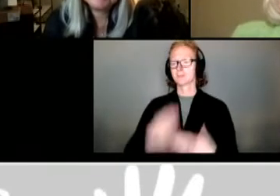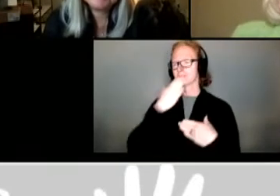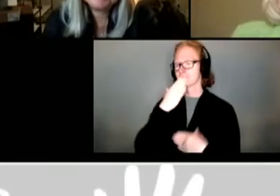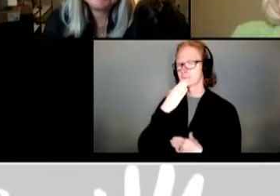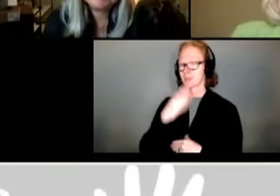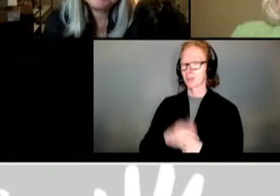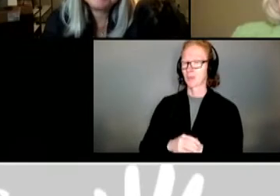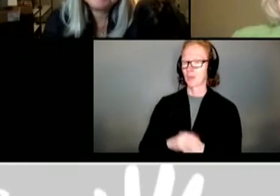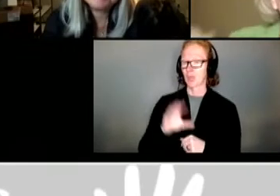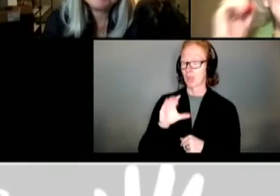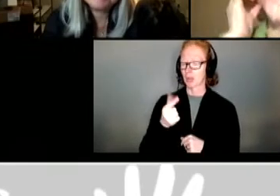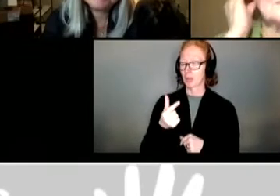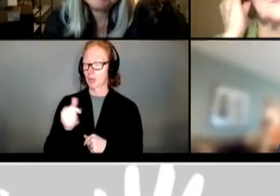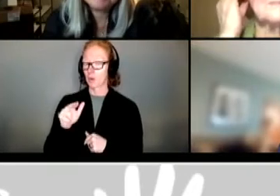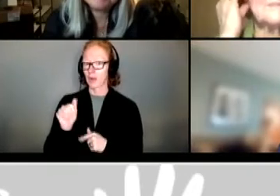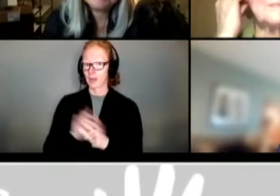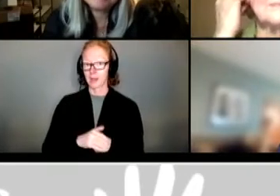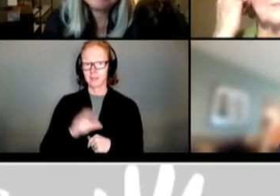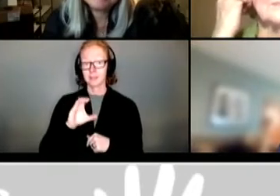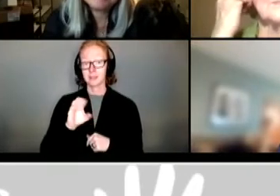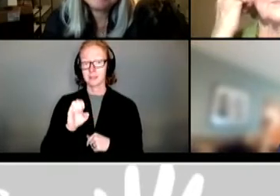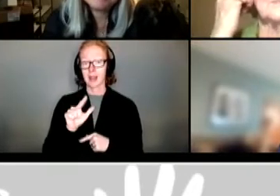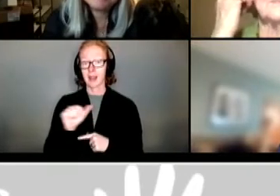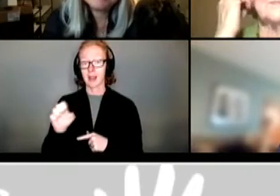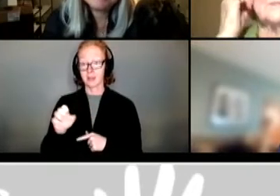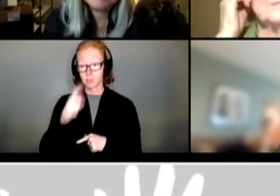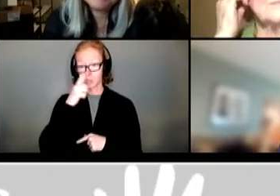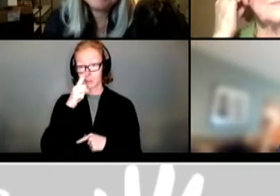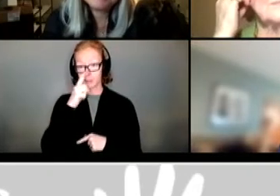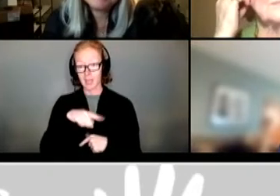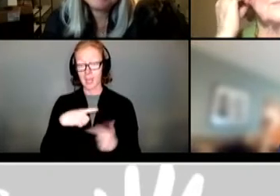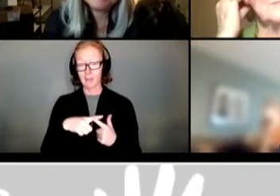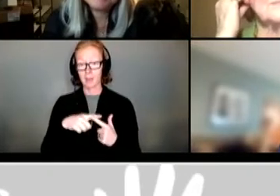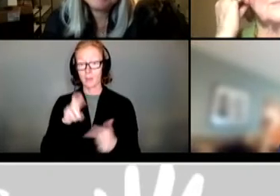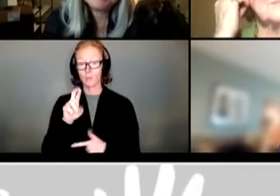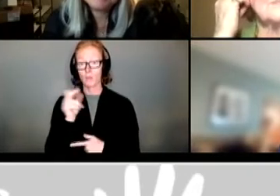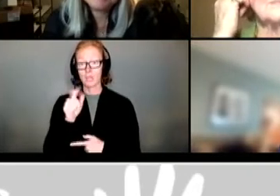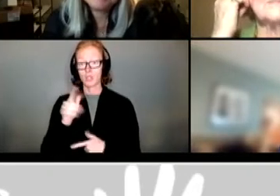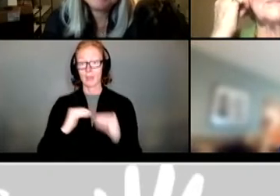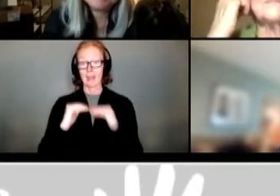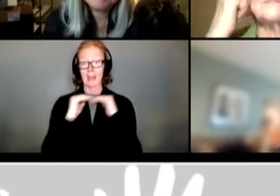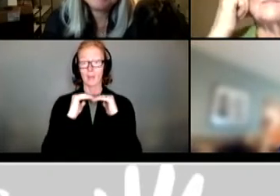Gloria. Celeste, will you talk about the Racial Equity Subcommittee briefly?